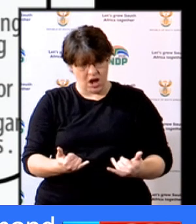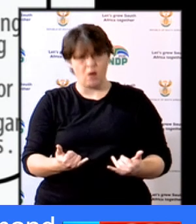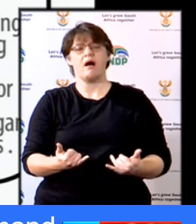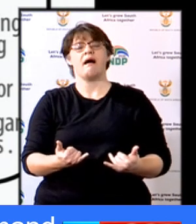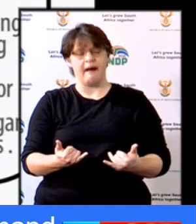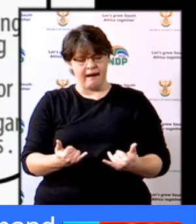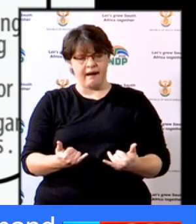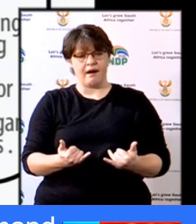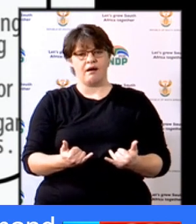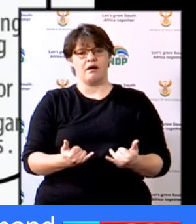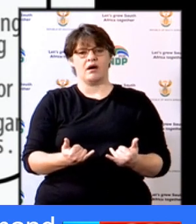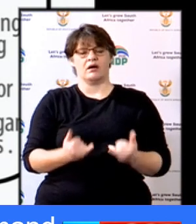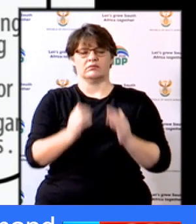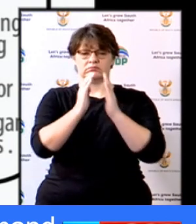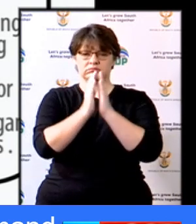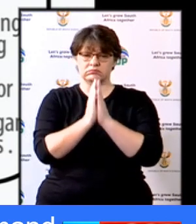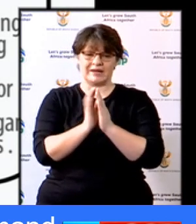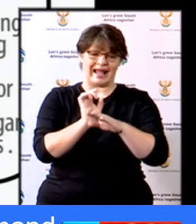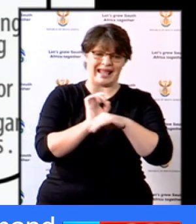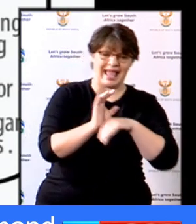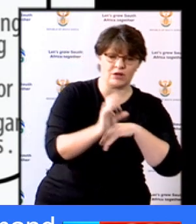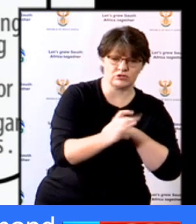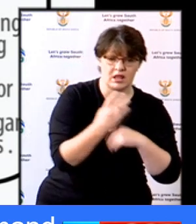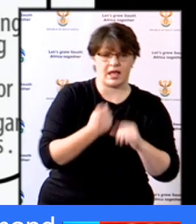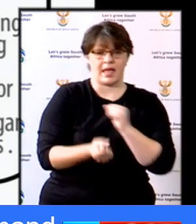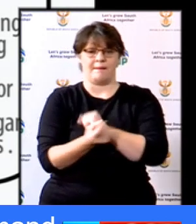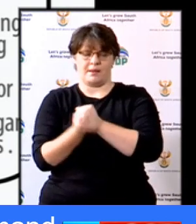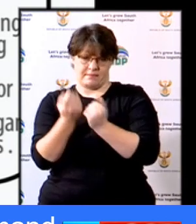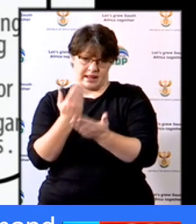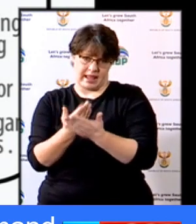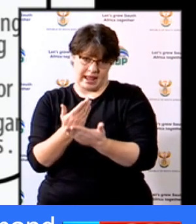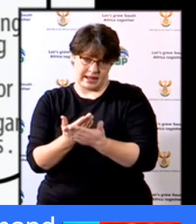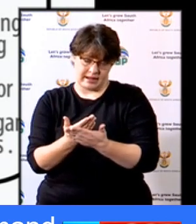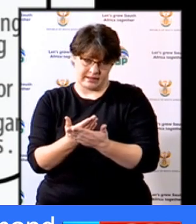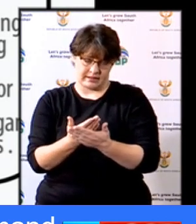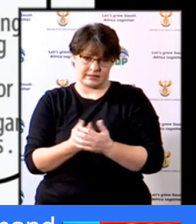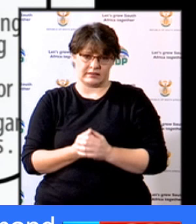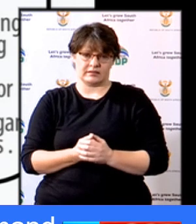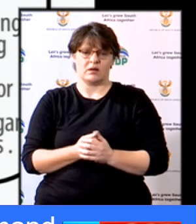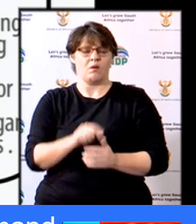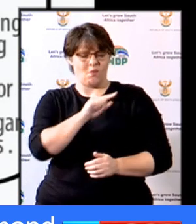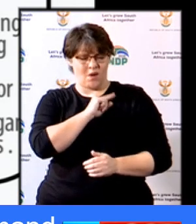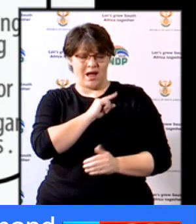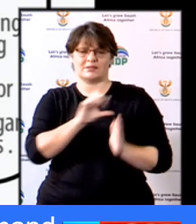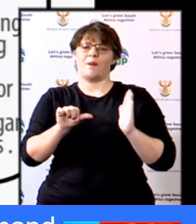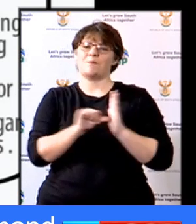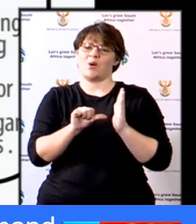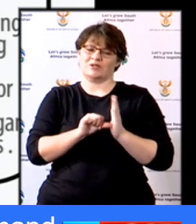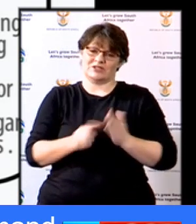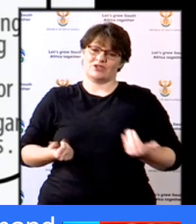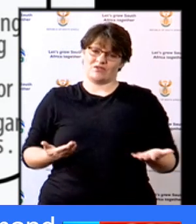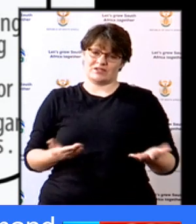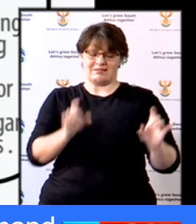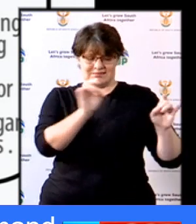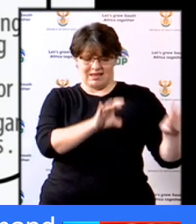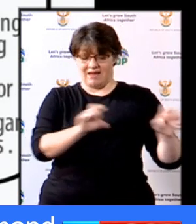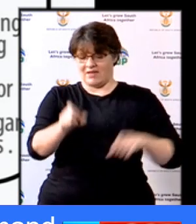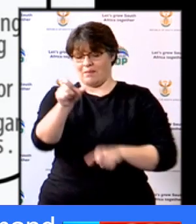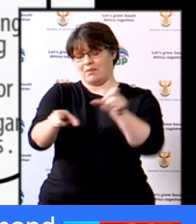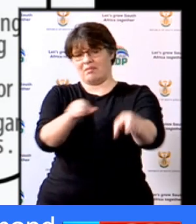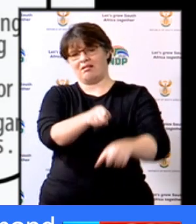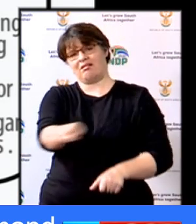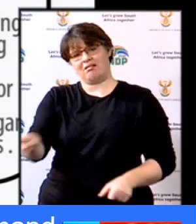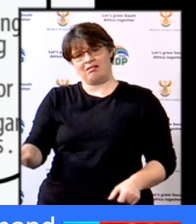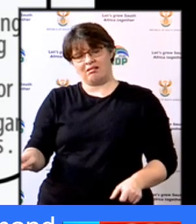categorize religious counseling as an essential service. This will enable